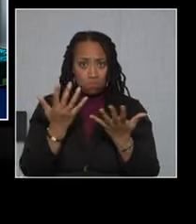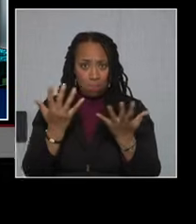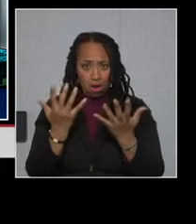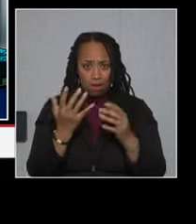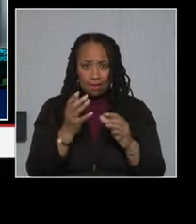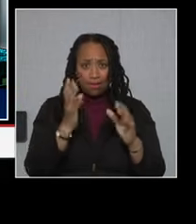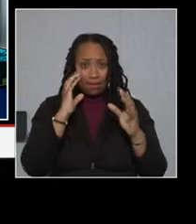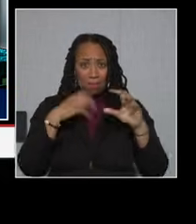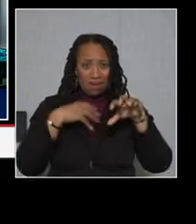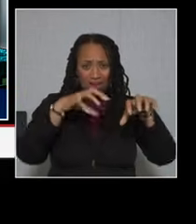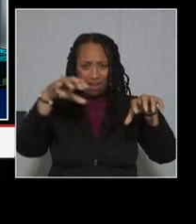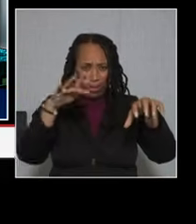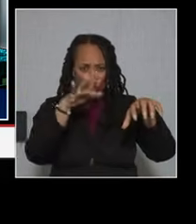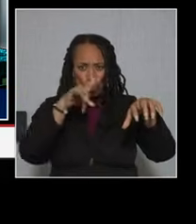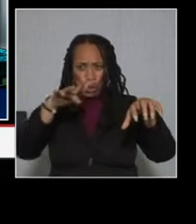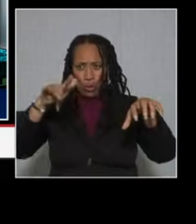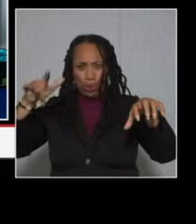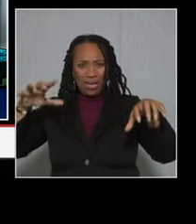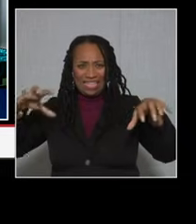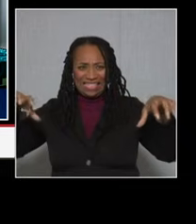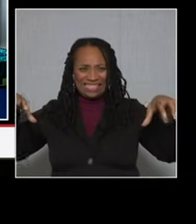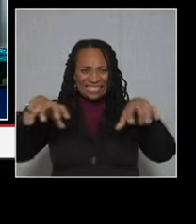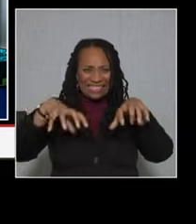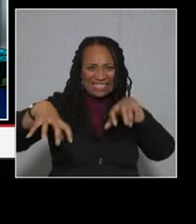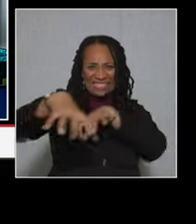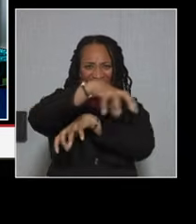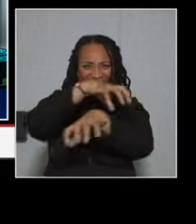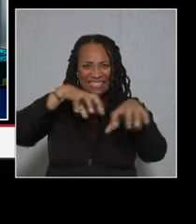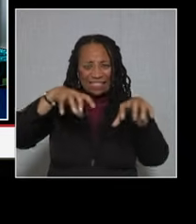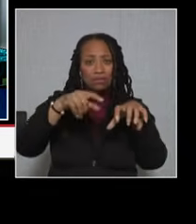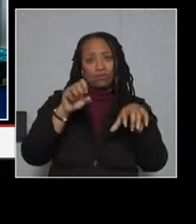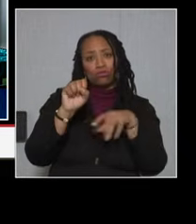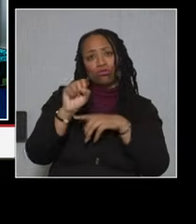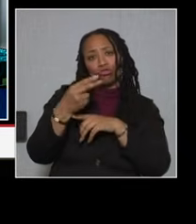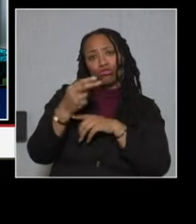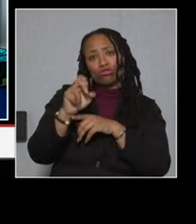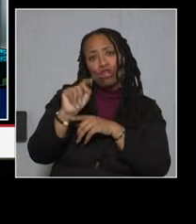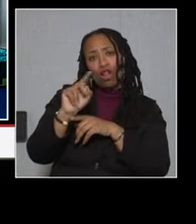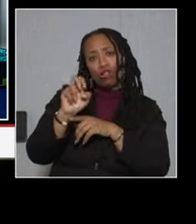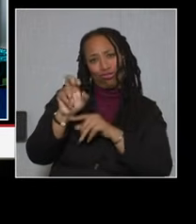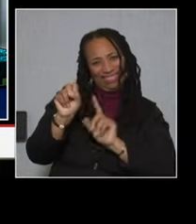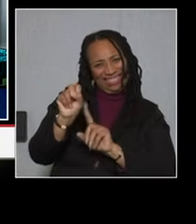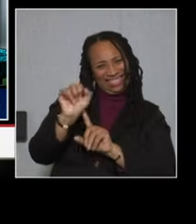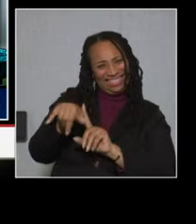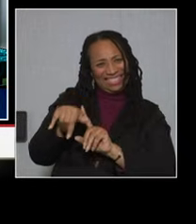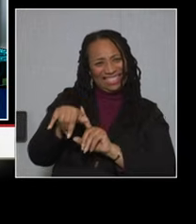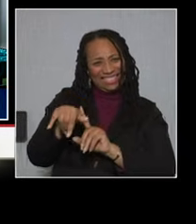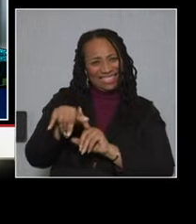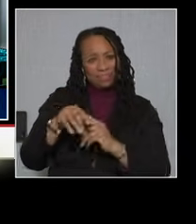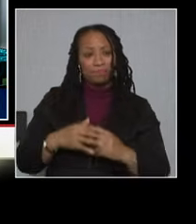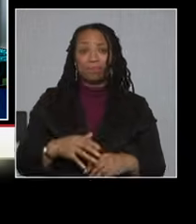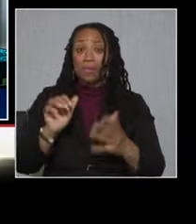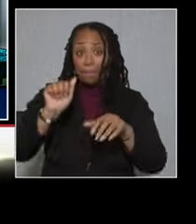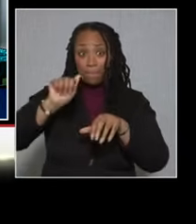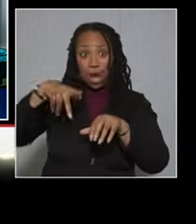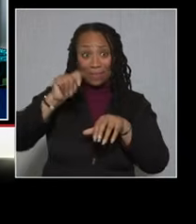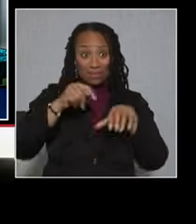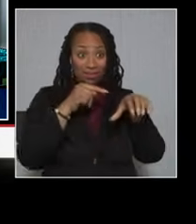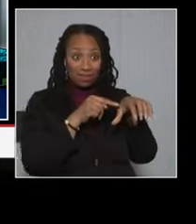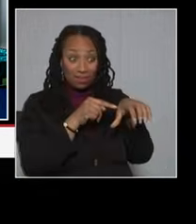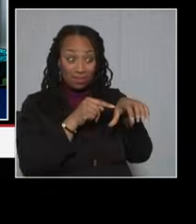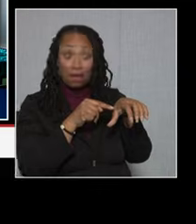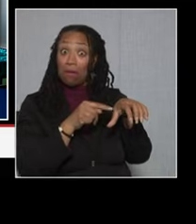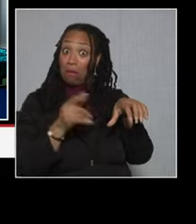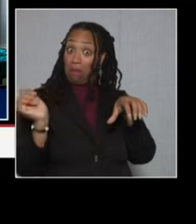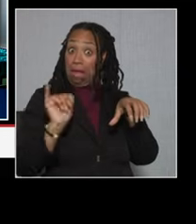Well, first, it's an apartment building. It's not low barrier shelter. The apartments are designed to accommodate those who are